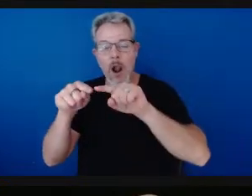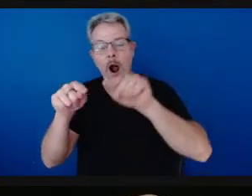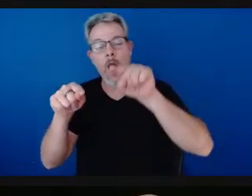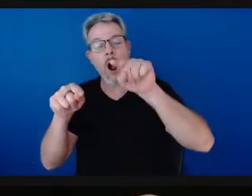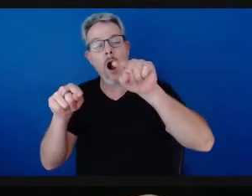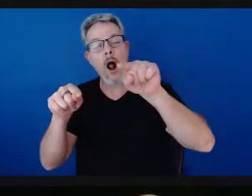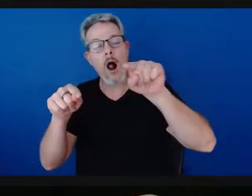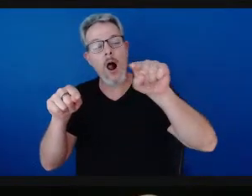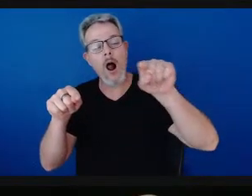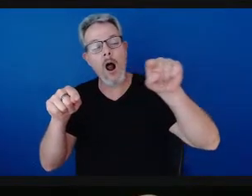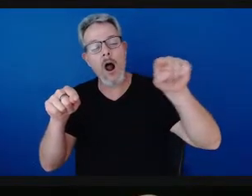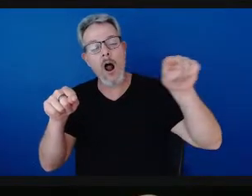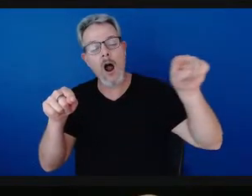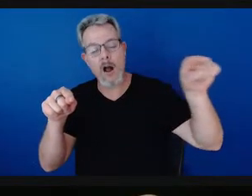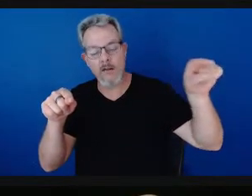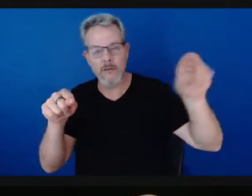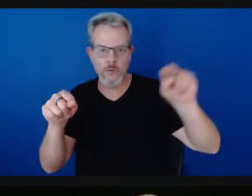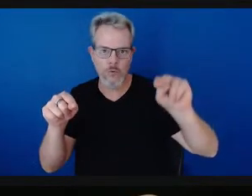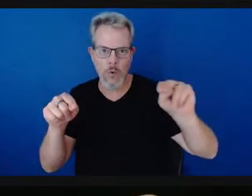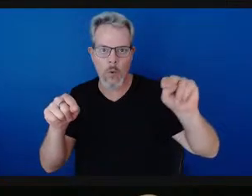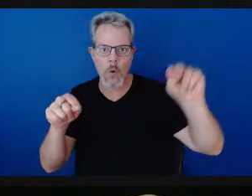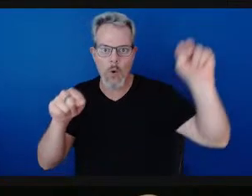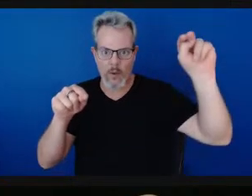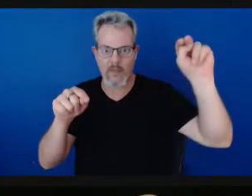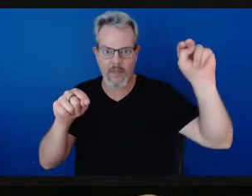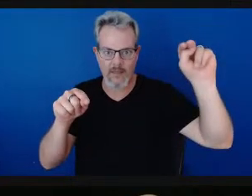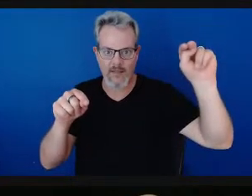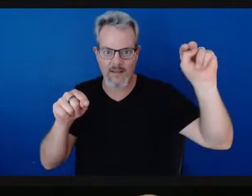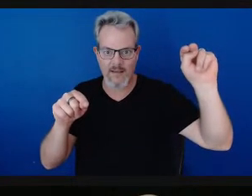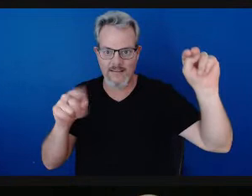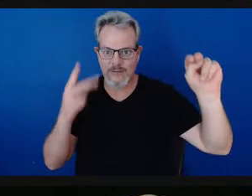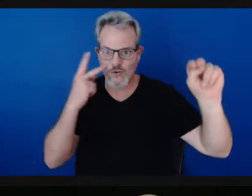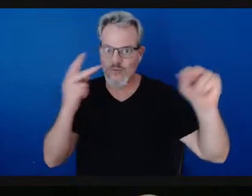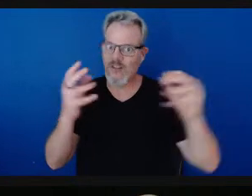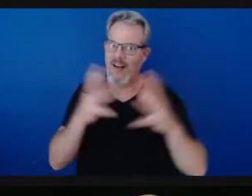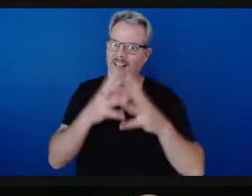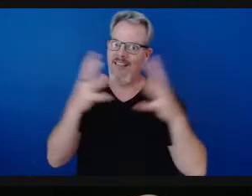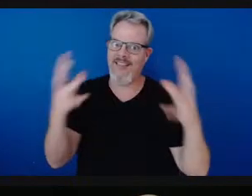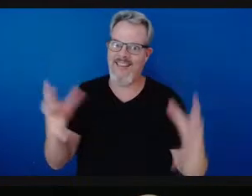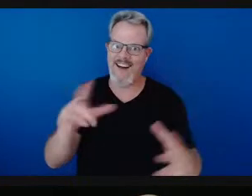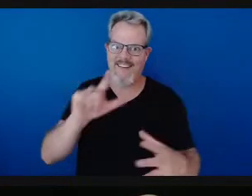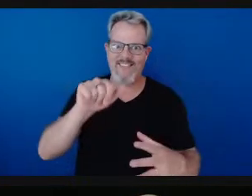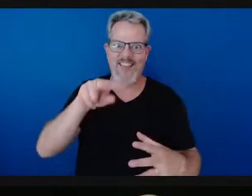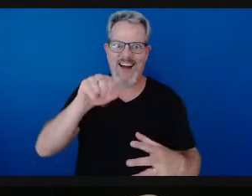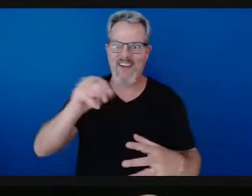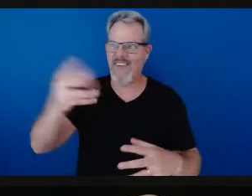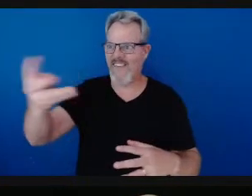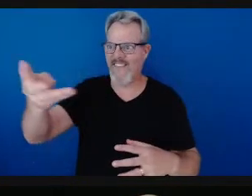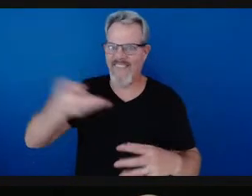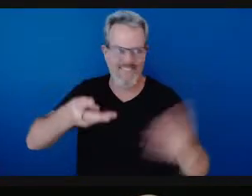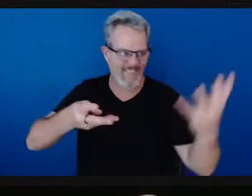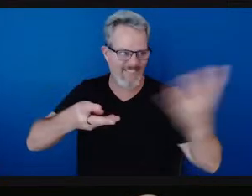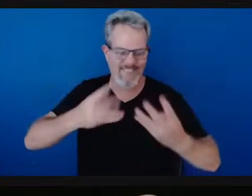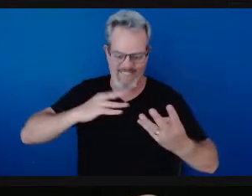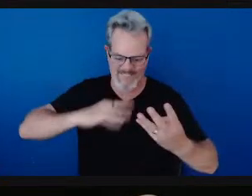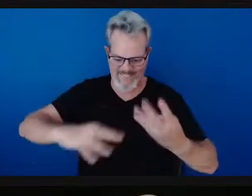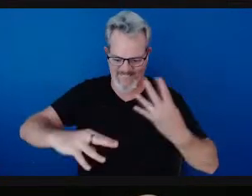and comes in further to the north. There's a lot of lava coming out. It's coming in every which way it can into this basin.